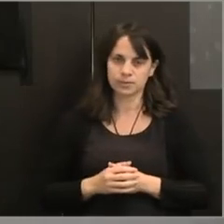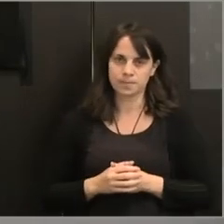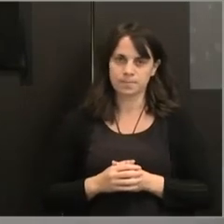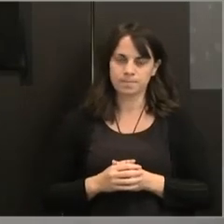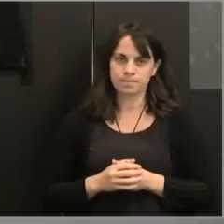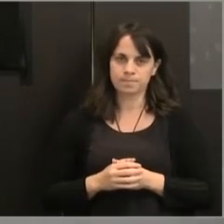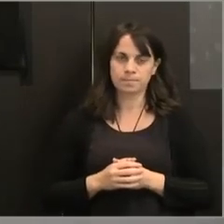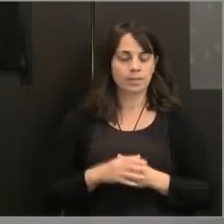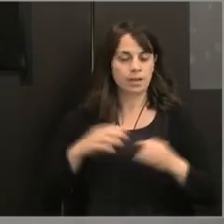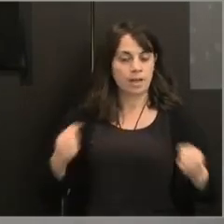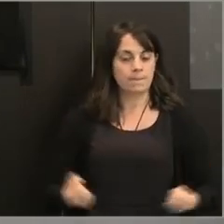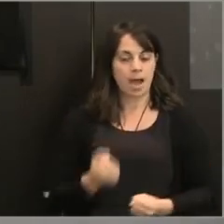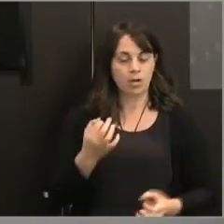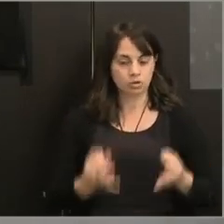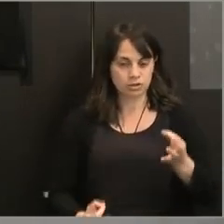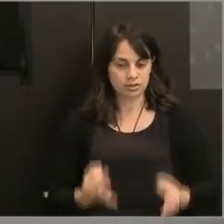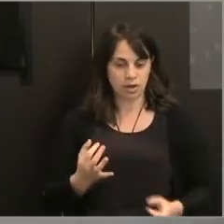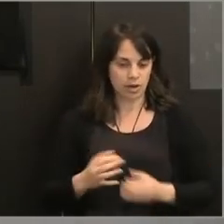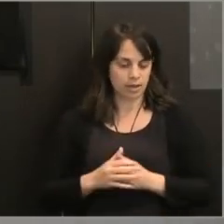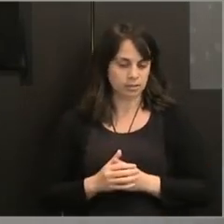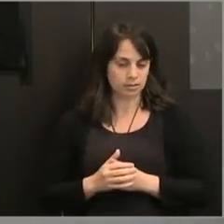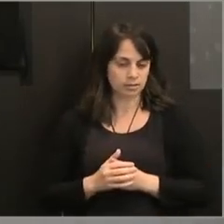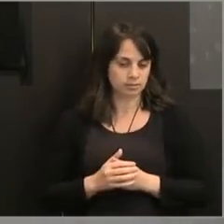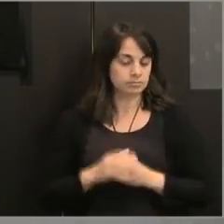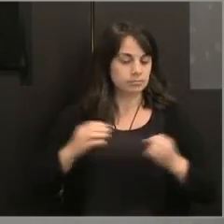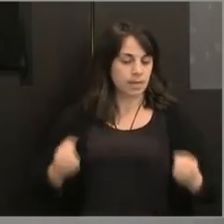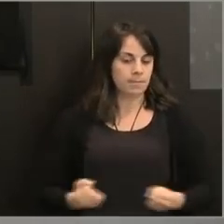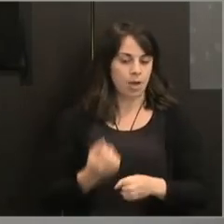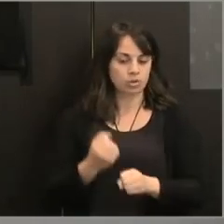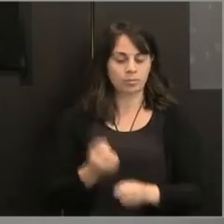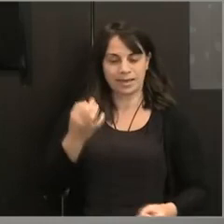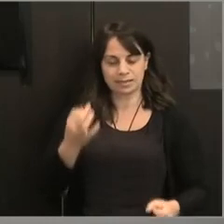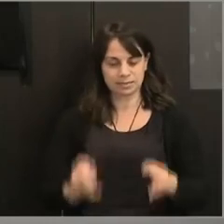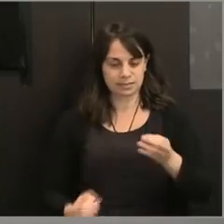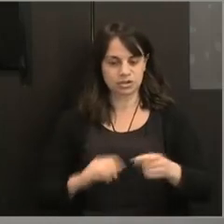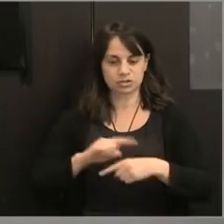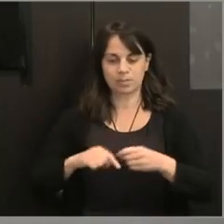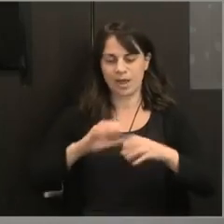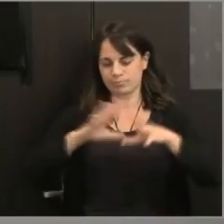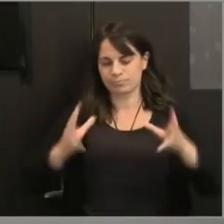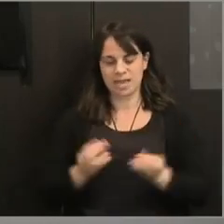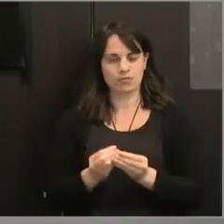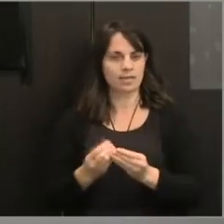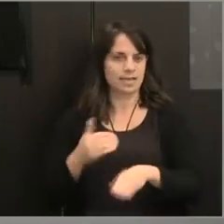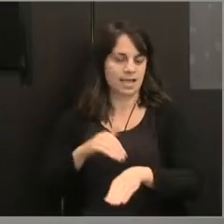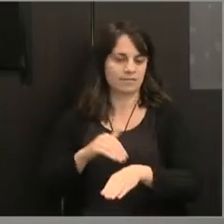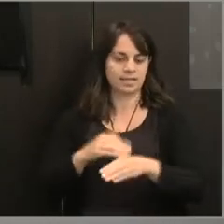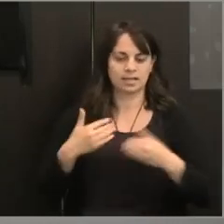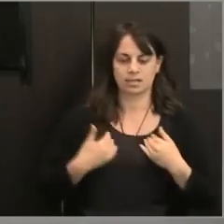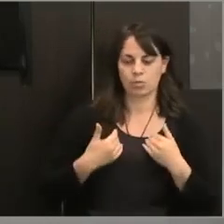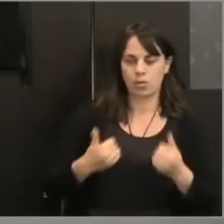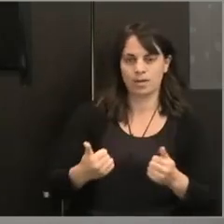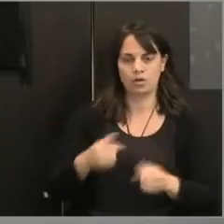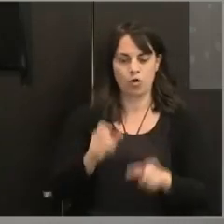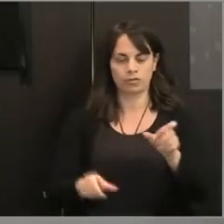C, a power to decide. That is the power to make decisions about everything affecting the well-being of the